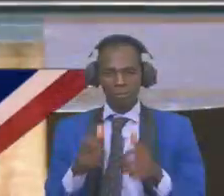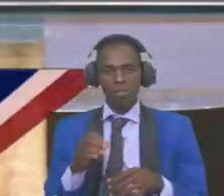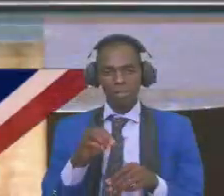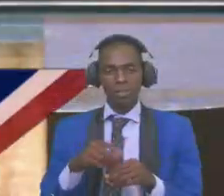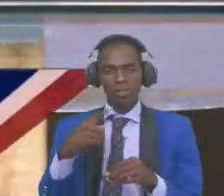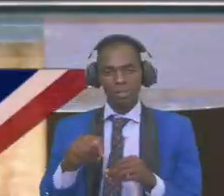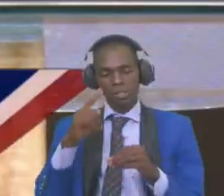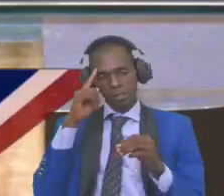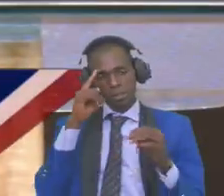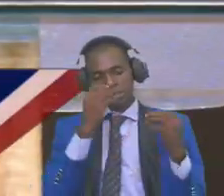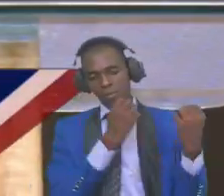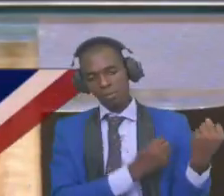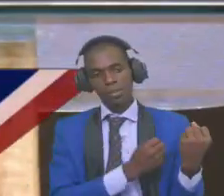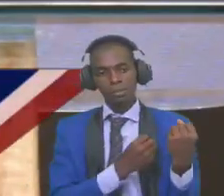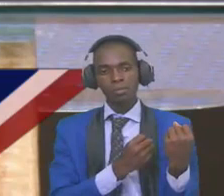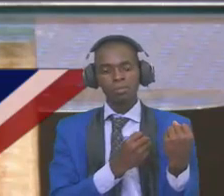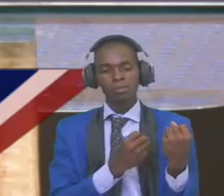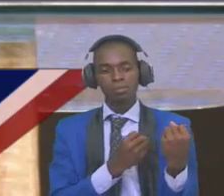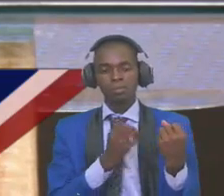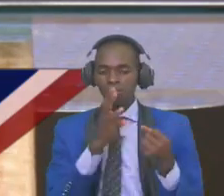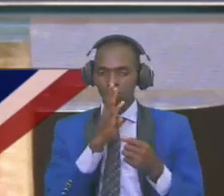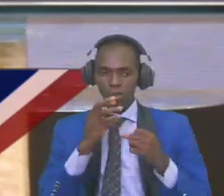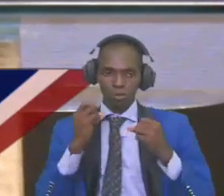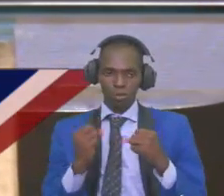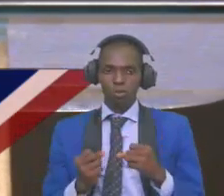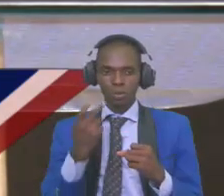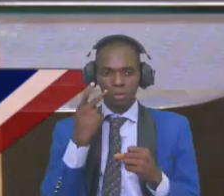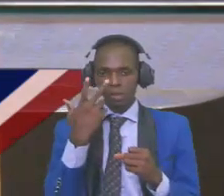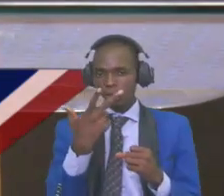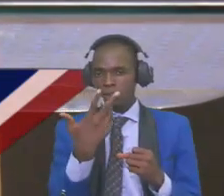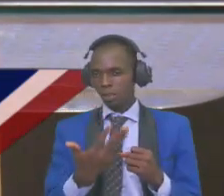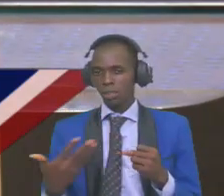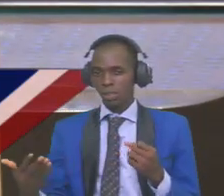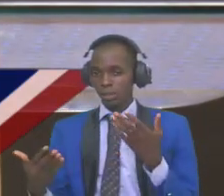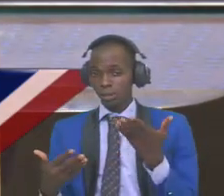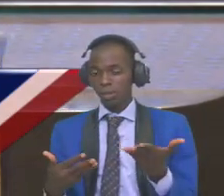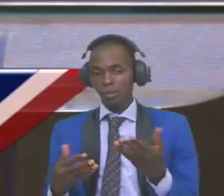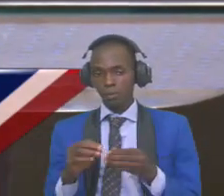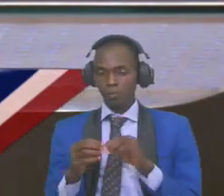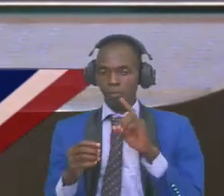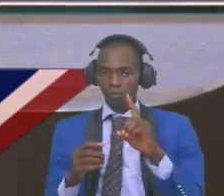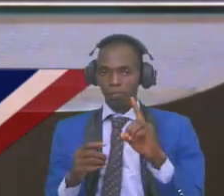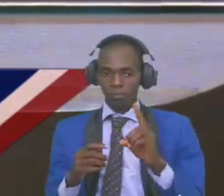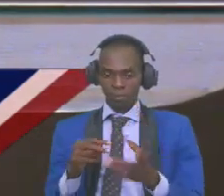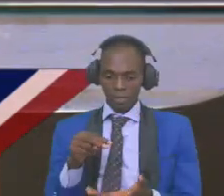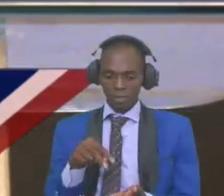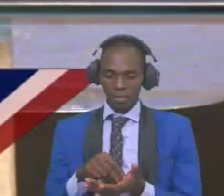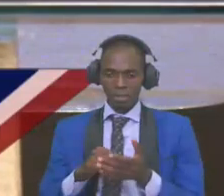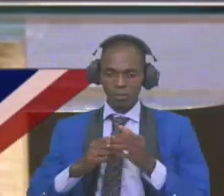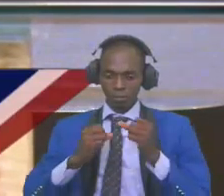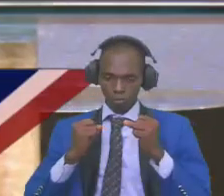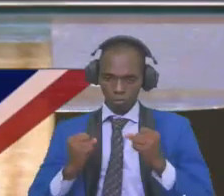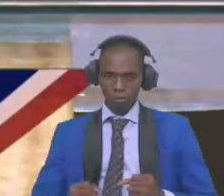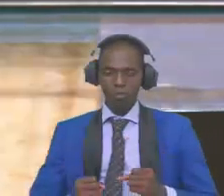men. Be strong. Do you see three things there? Number one, stand